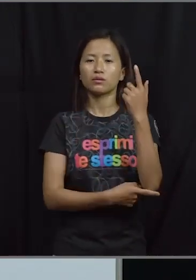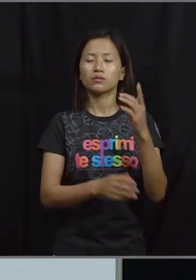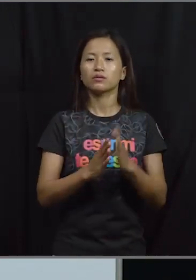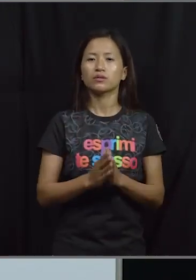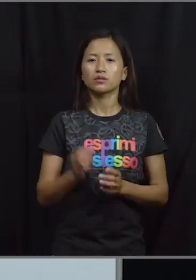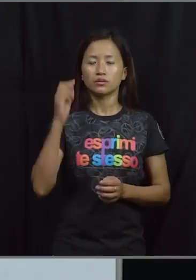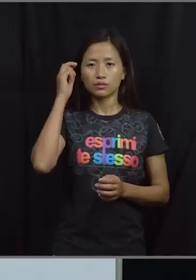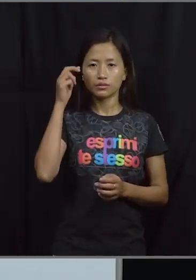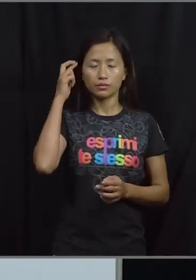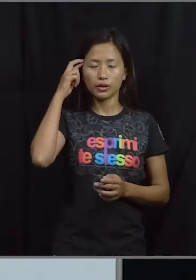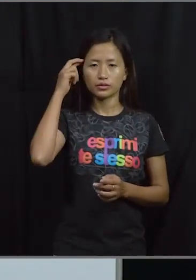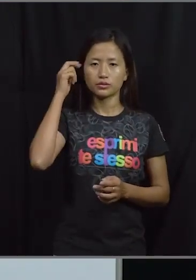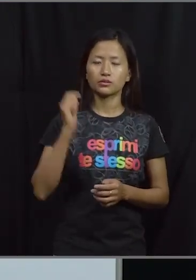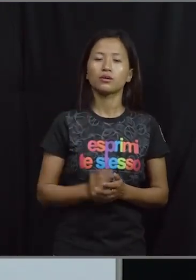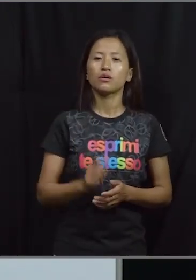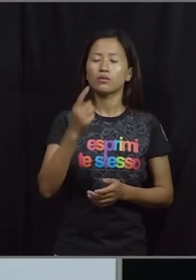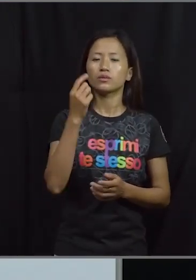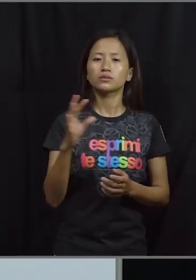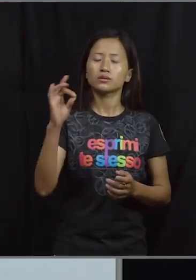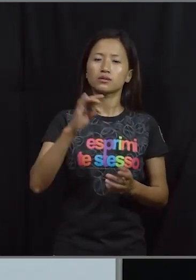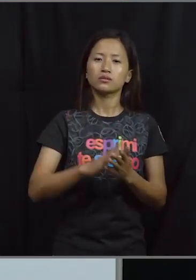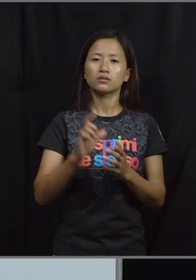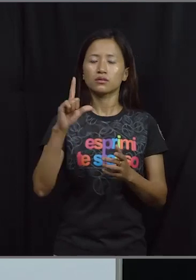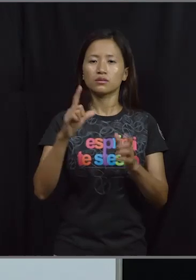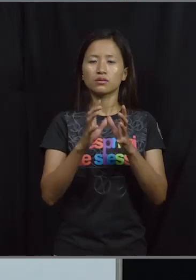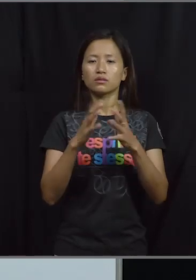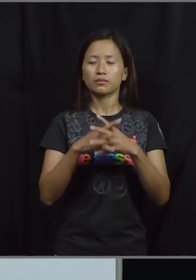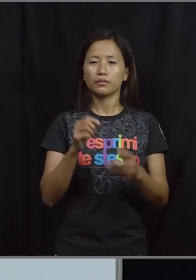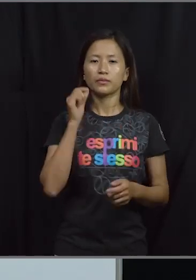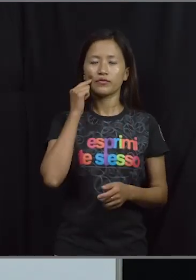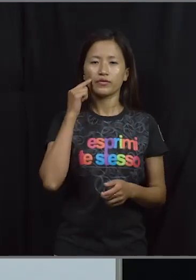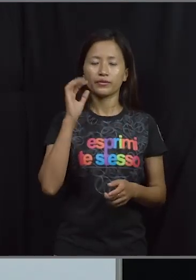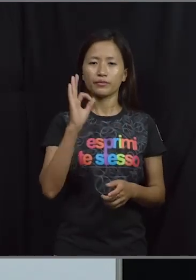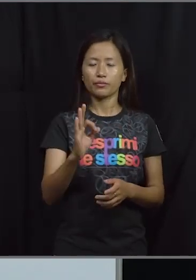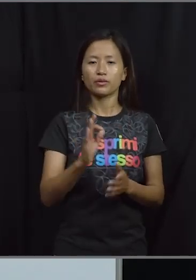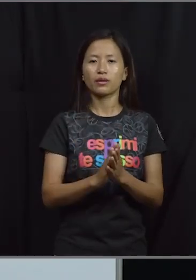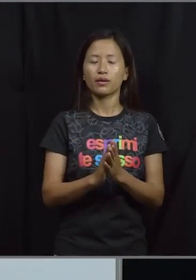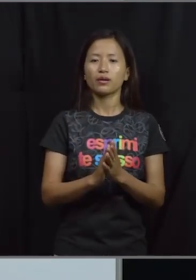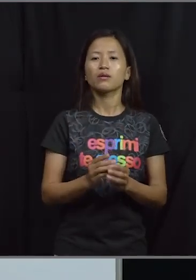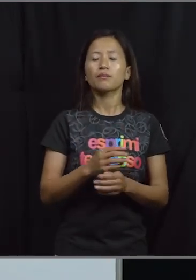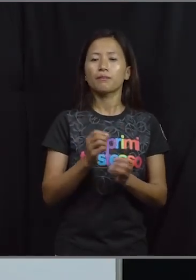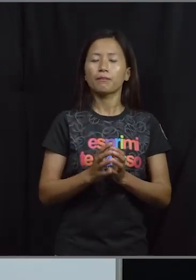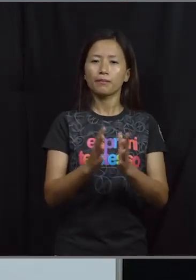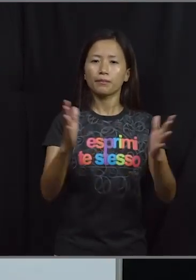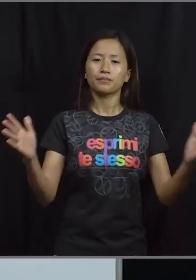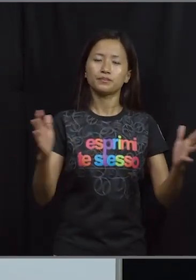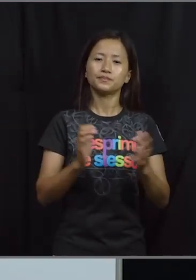I want to remind you once again that this law of demand is very important. Basing on this law, there are